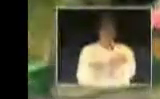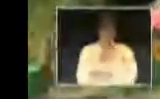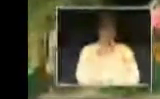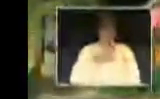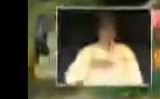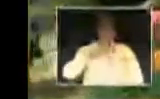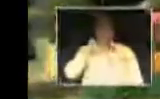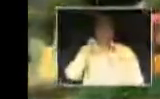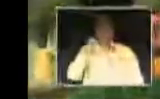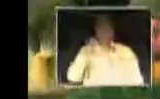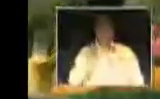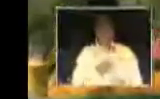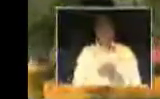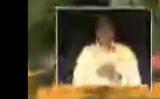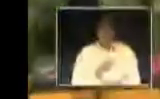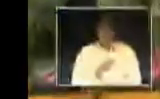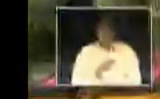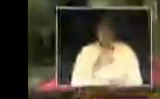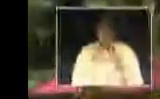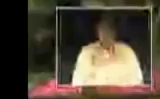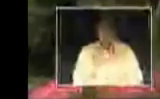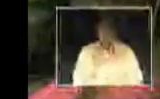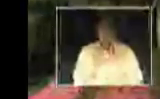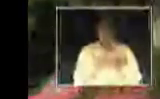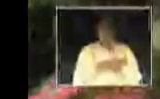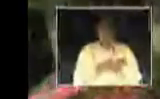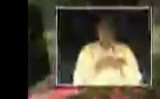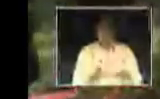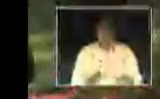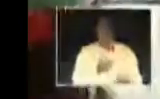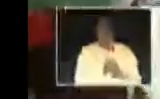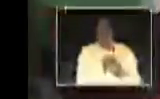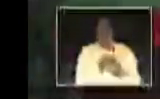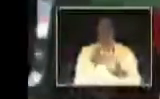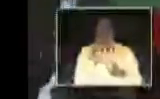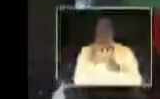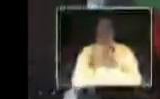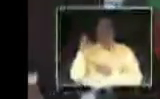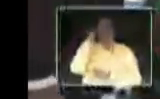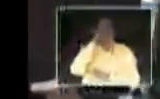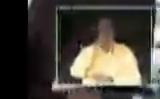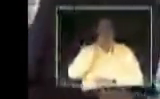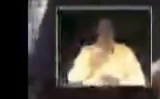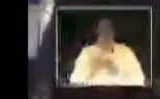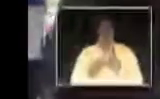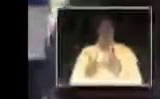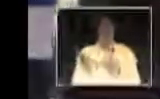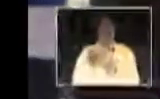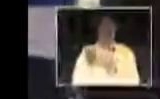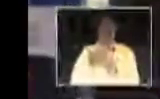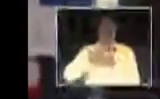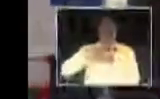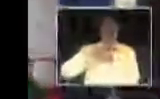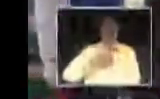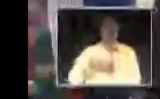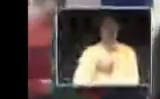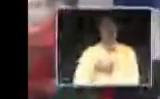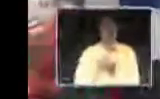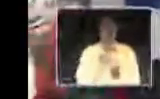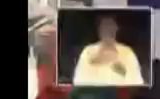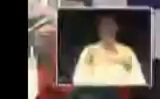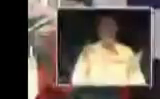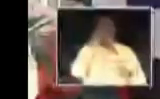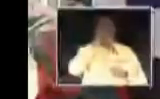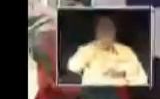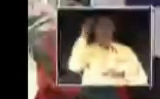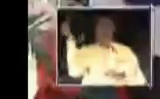Jean Laurie Chin, is an exceptional communications consultant, seniors advocate, author, and newspaper columnist. She launched her own